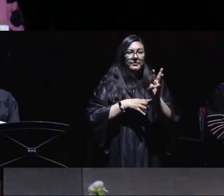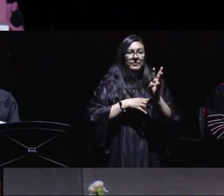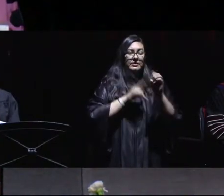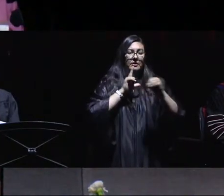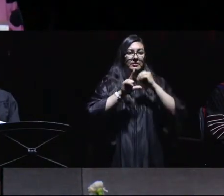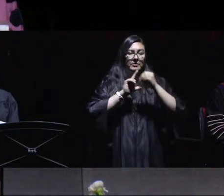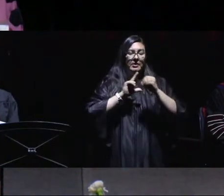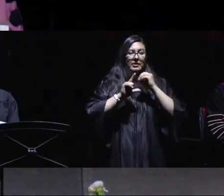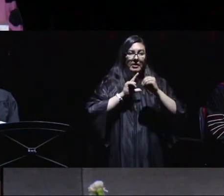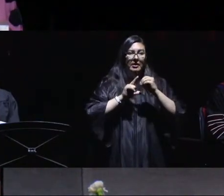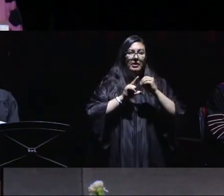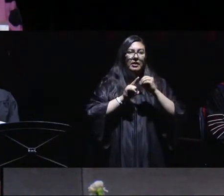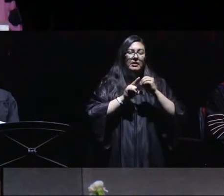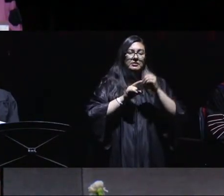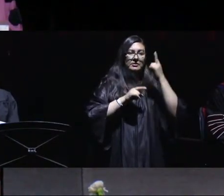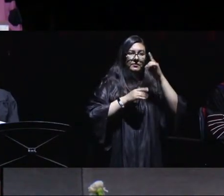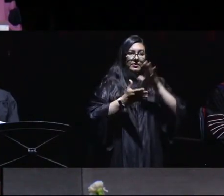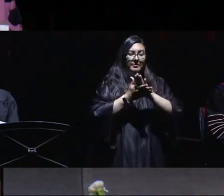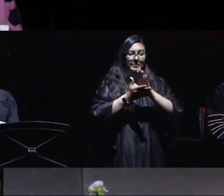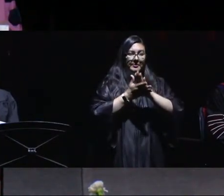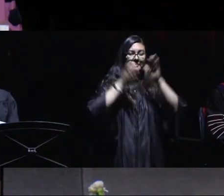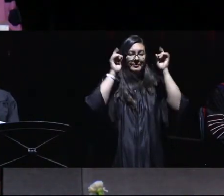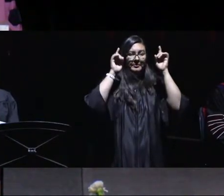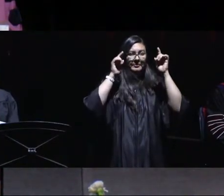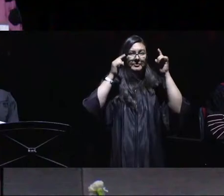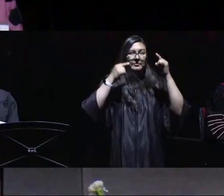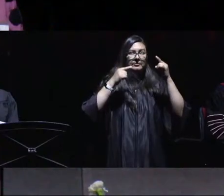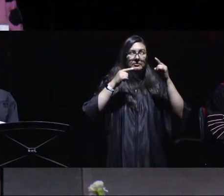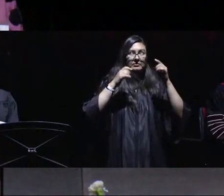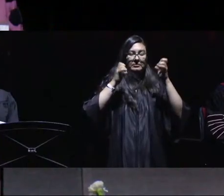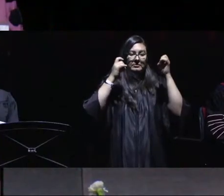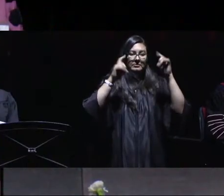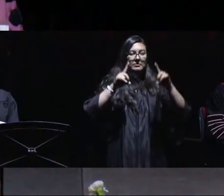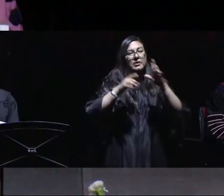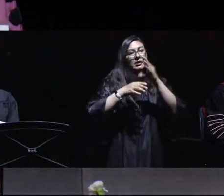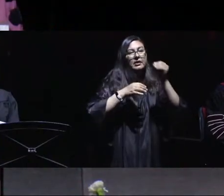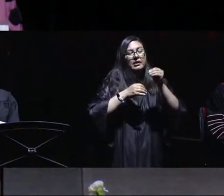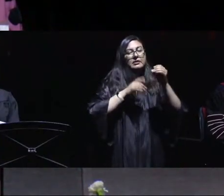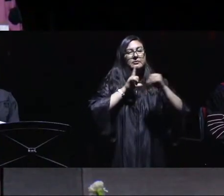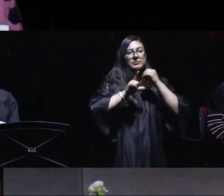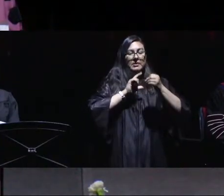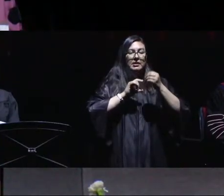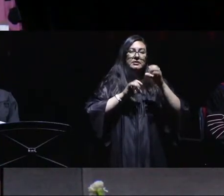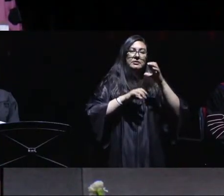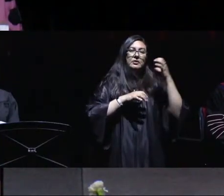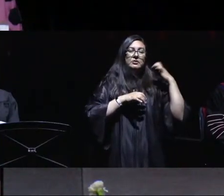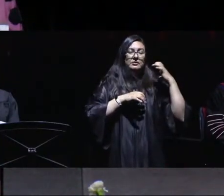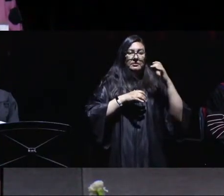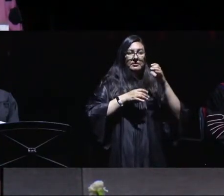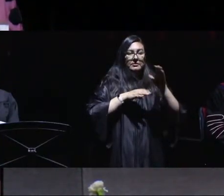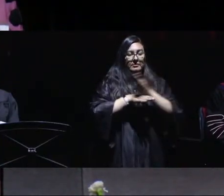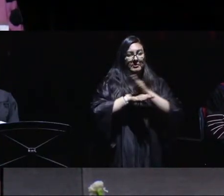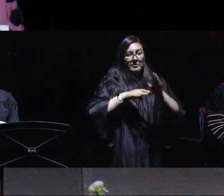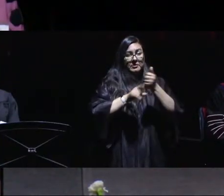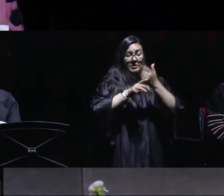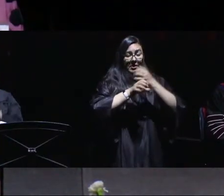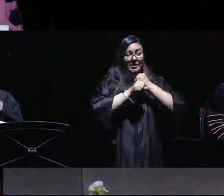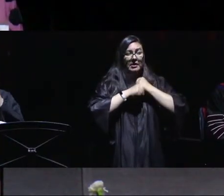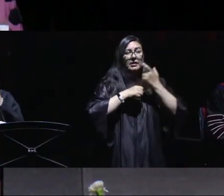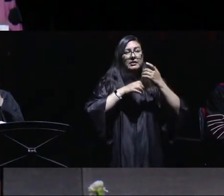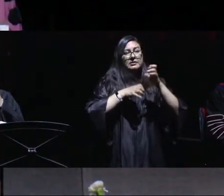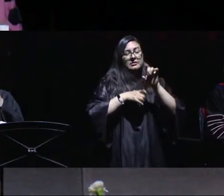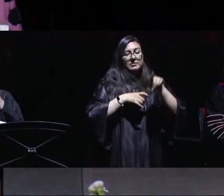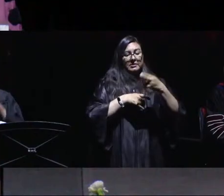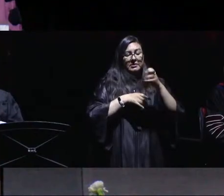El Paso Collaborative for Academic Excellence, and the El Paso Hispanic Chamber of Commerce. Dr. Coronado earned his PhD in economics